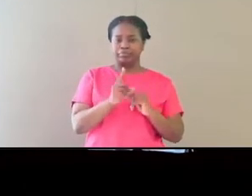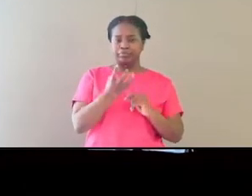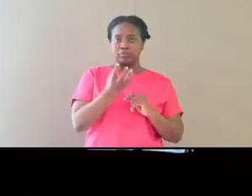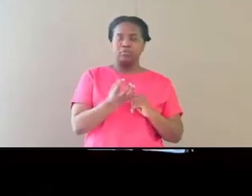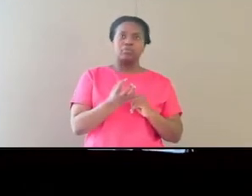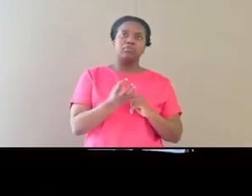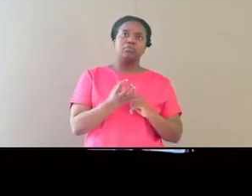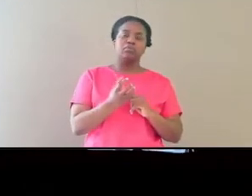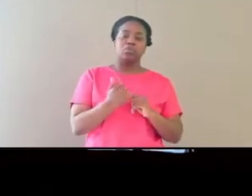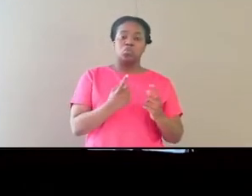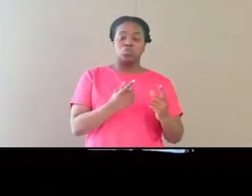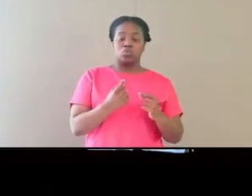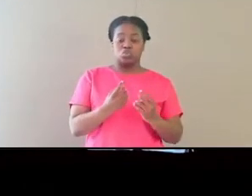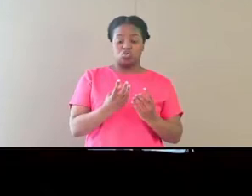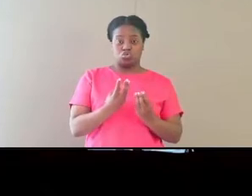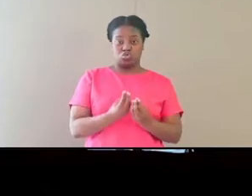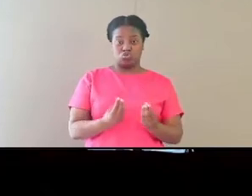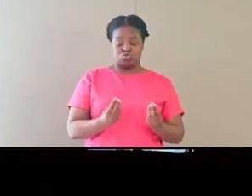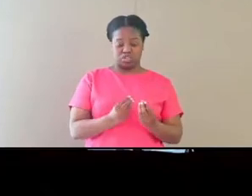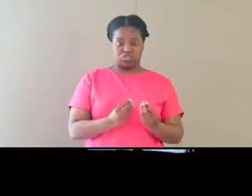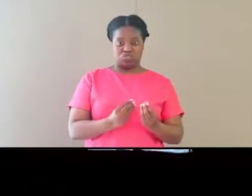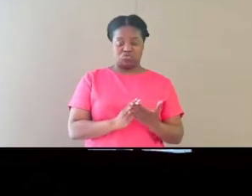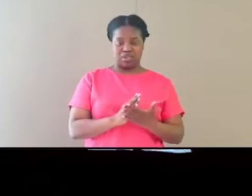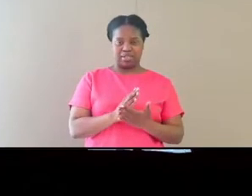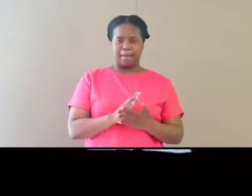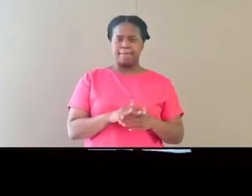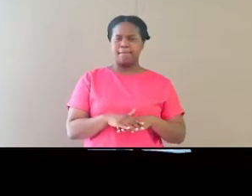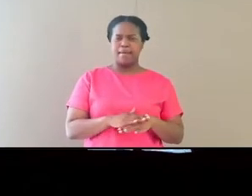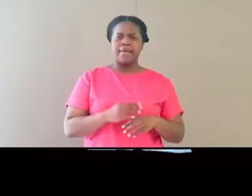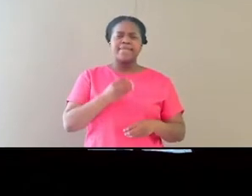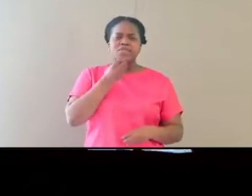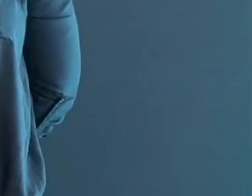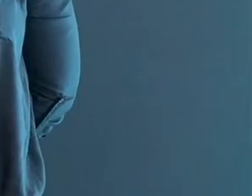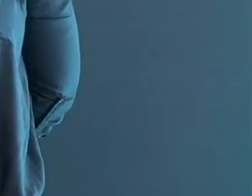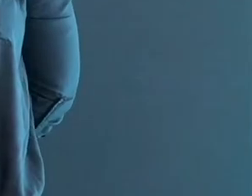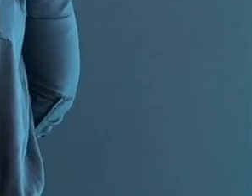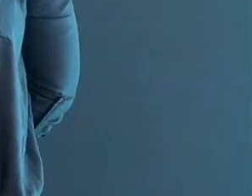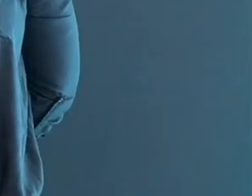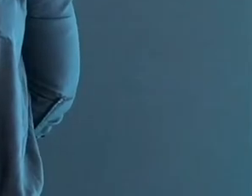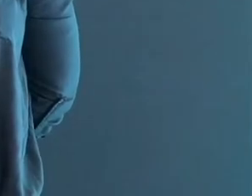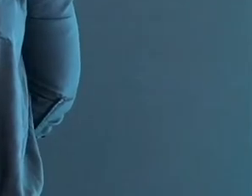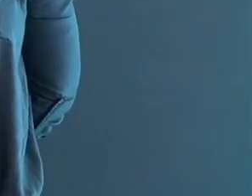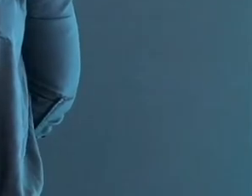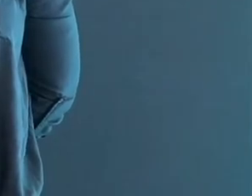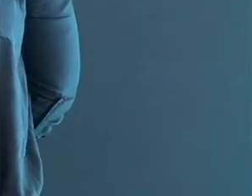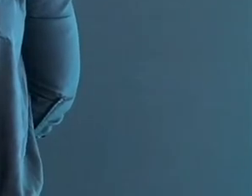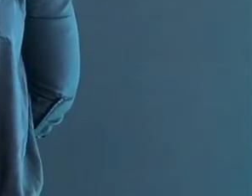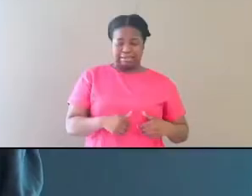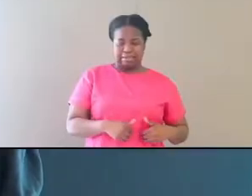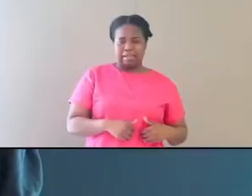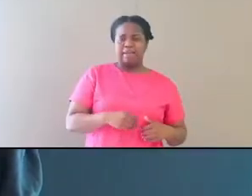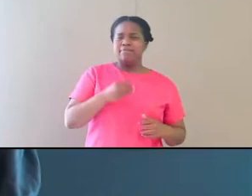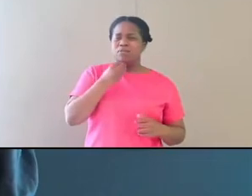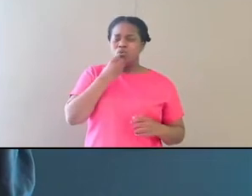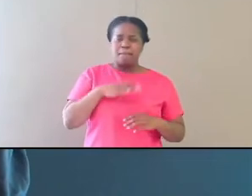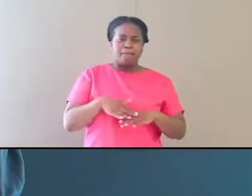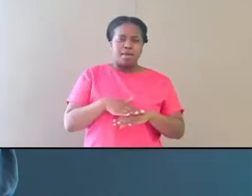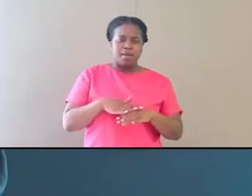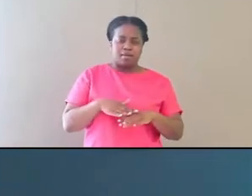put into effect was children's right to basic nutrition. And we'll talk a bit more about that later when we look at the rights.